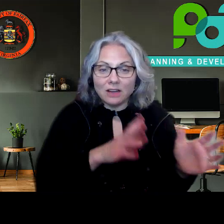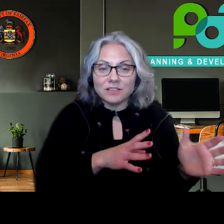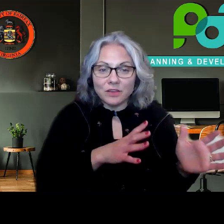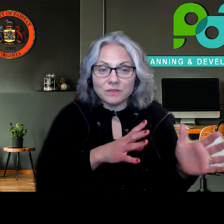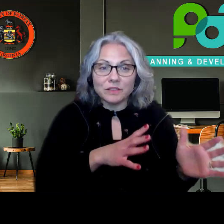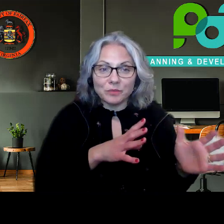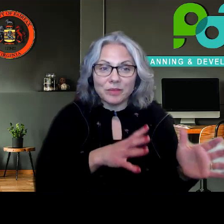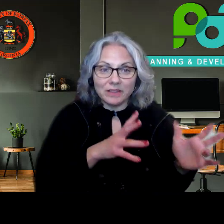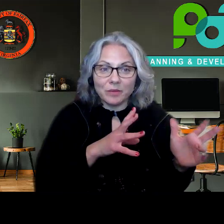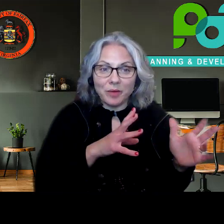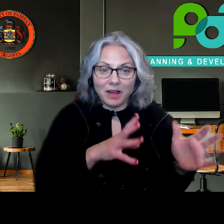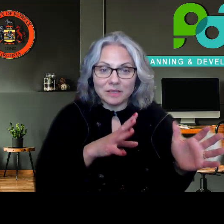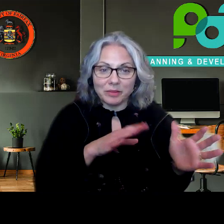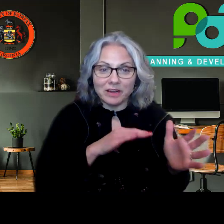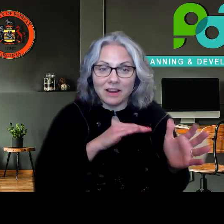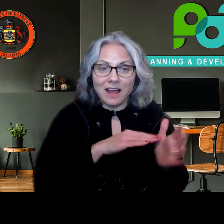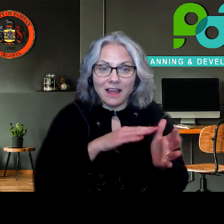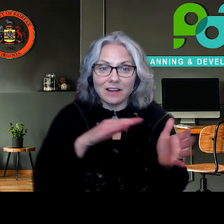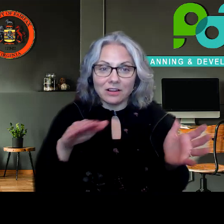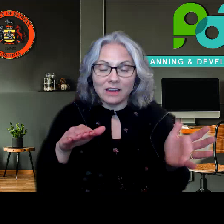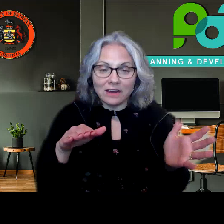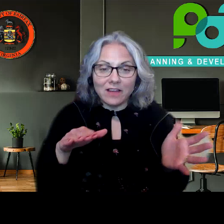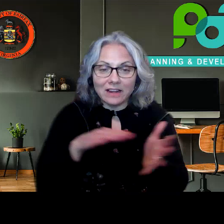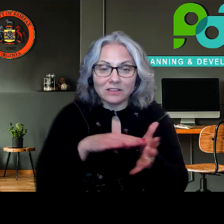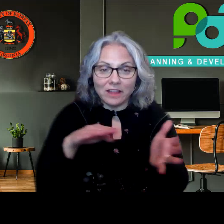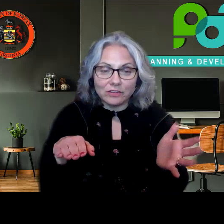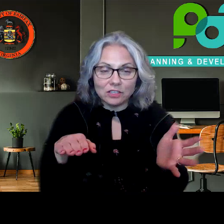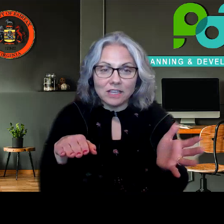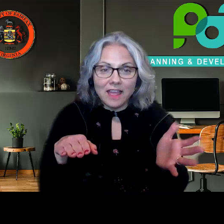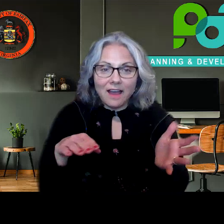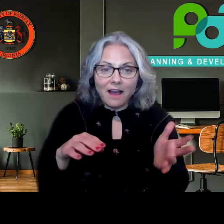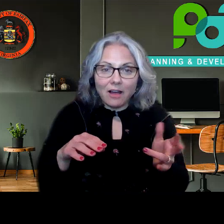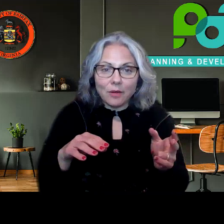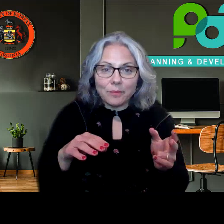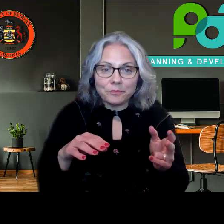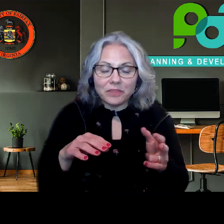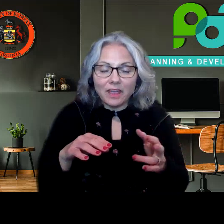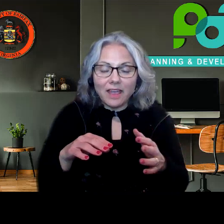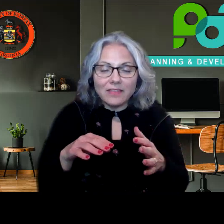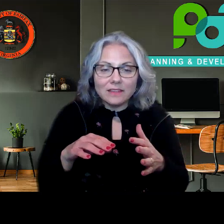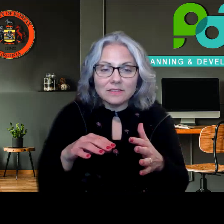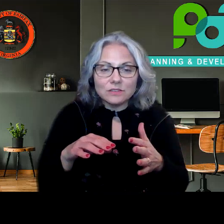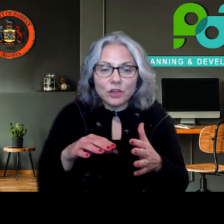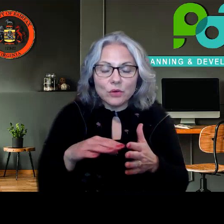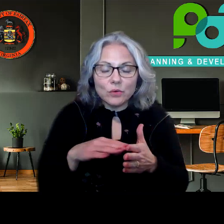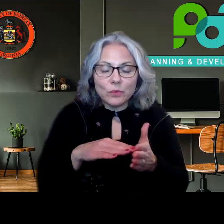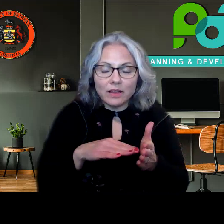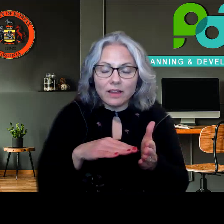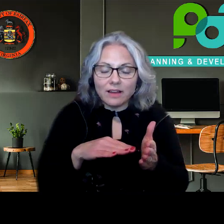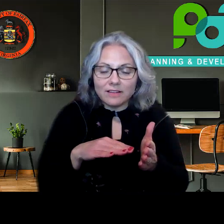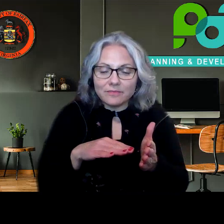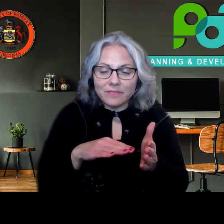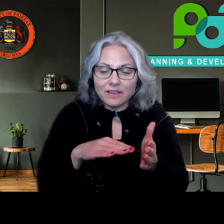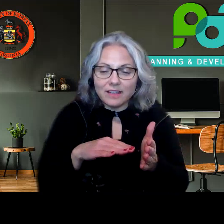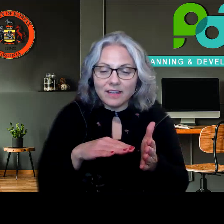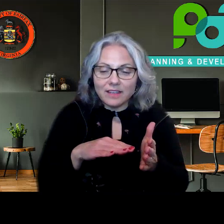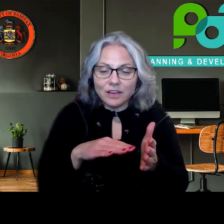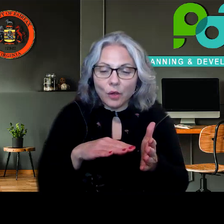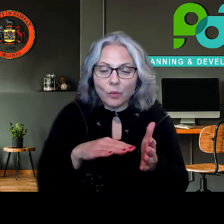we talked to those a little bit in the policy plan on a higher level. And then, so,